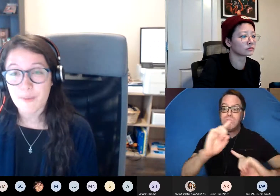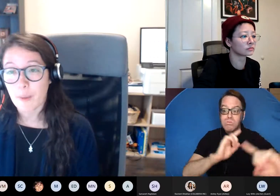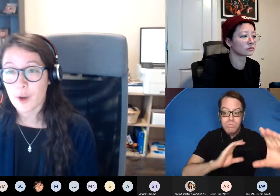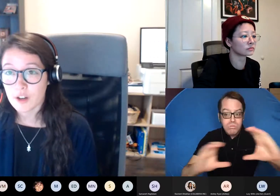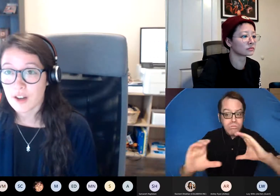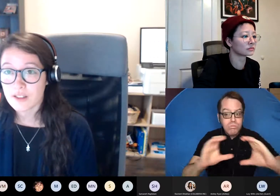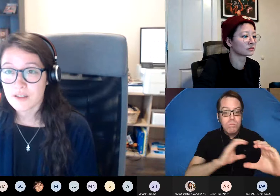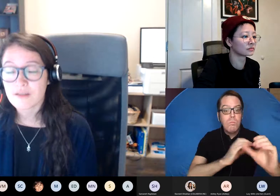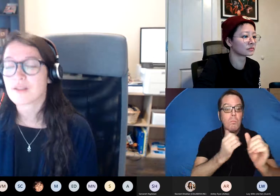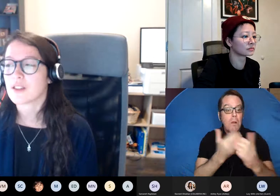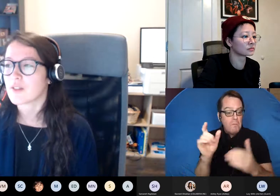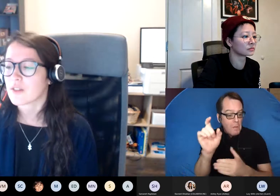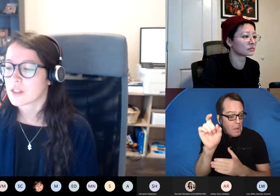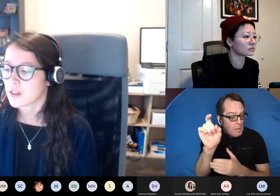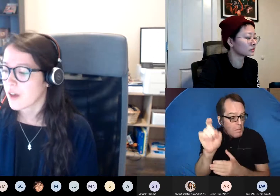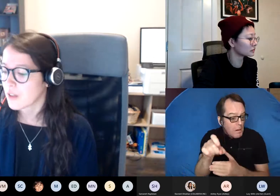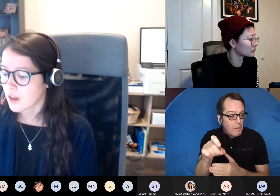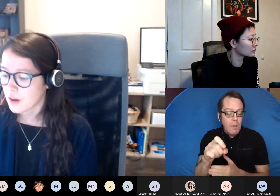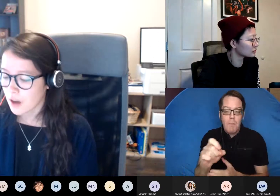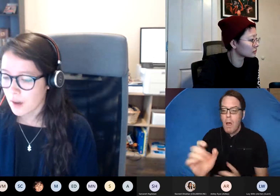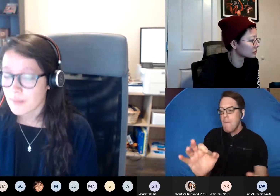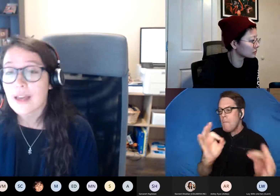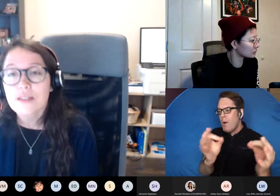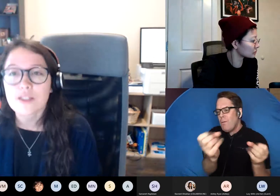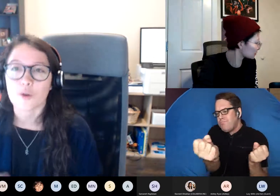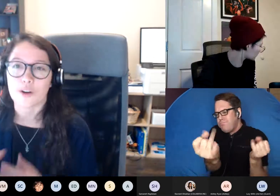I can get my point across even if it's not the